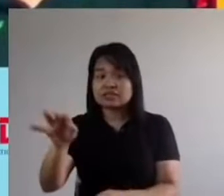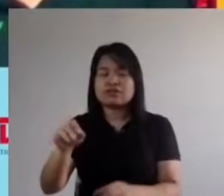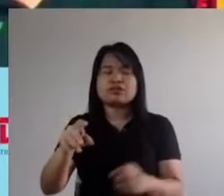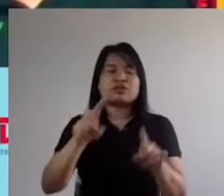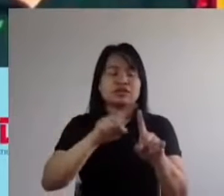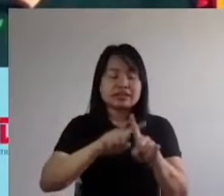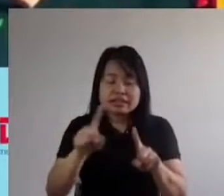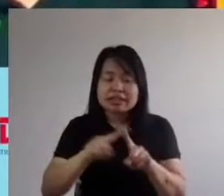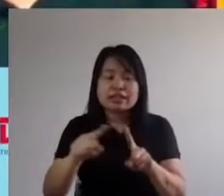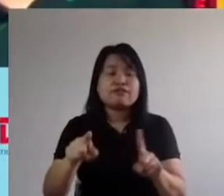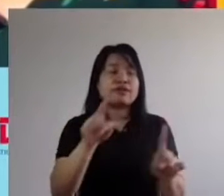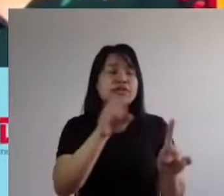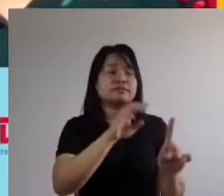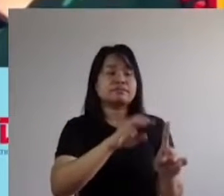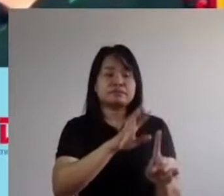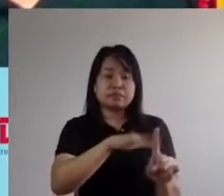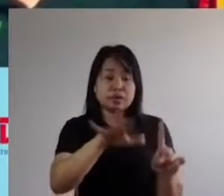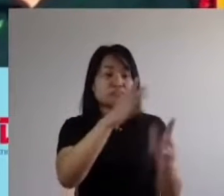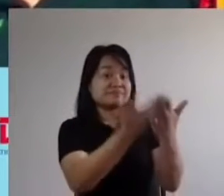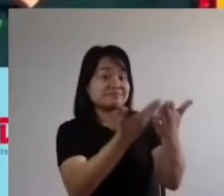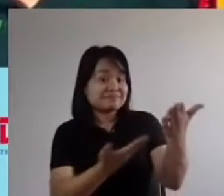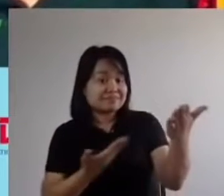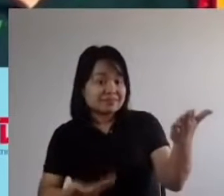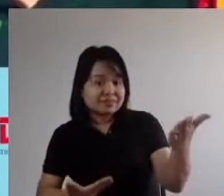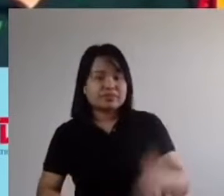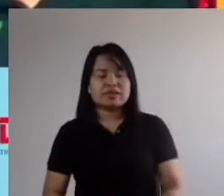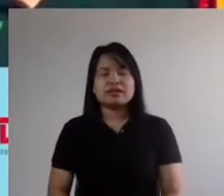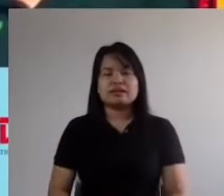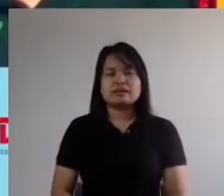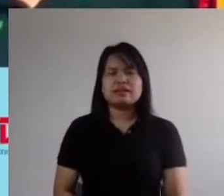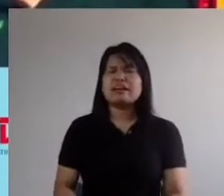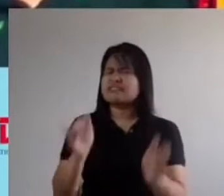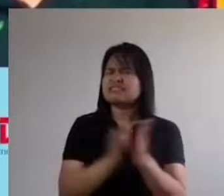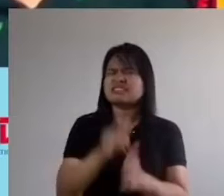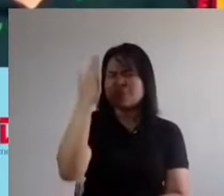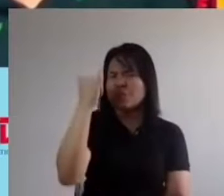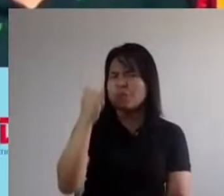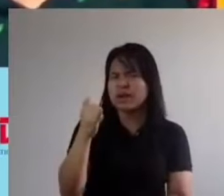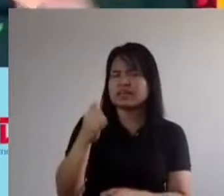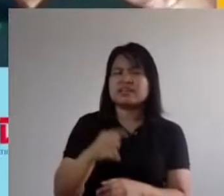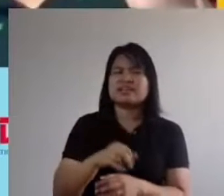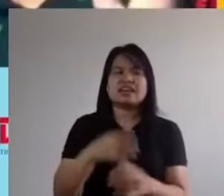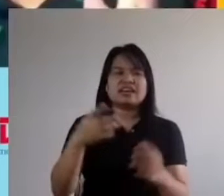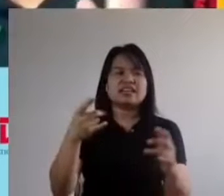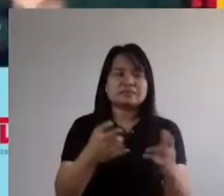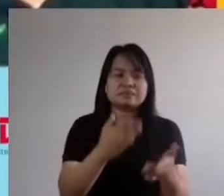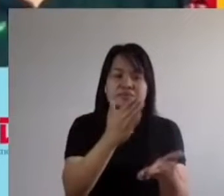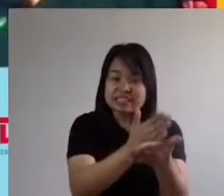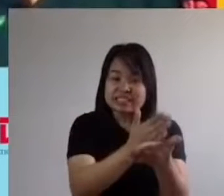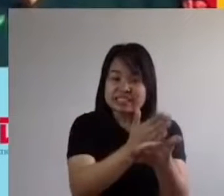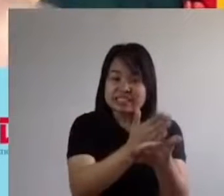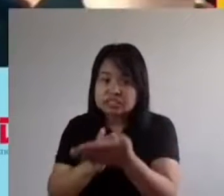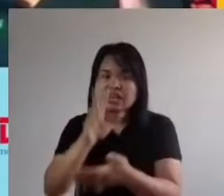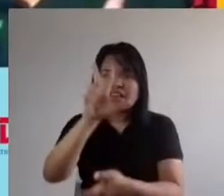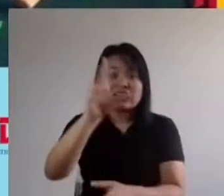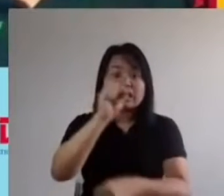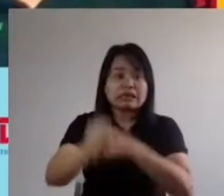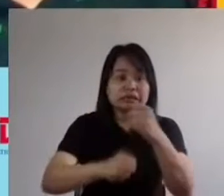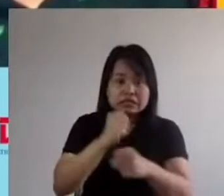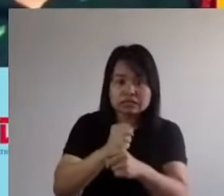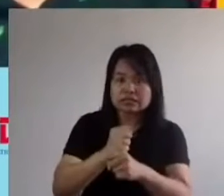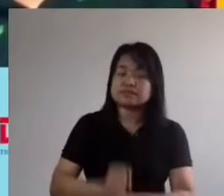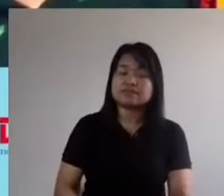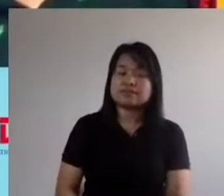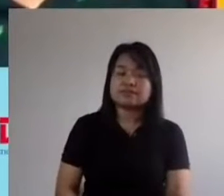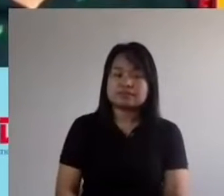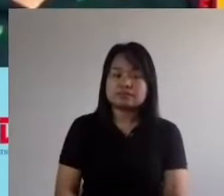is why this is divided into 3 years of implementation. So specifically, for this school